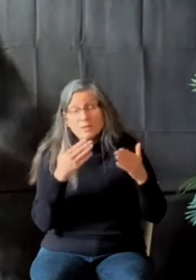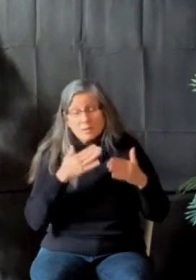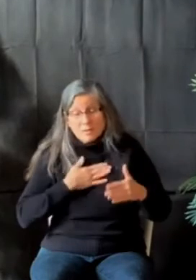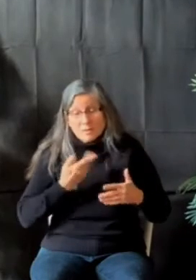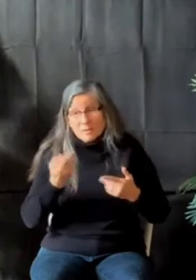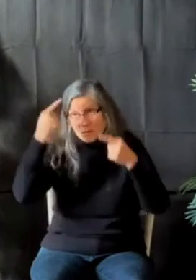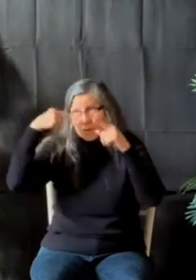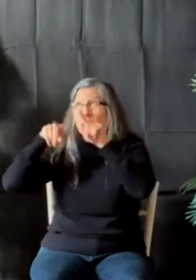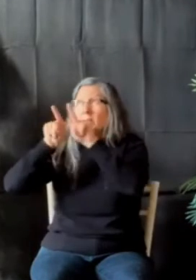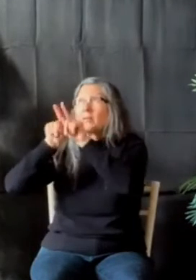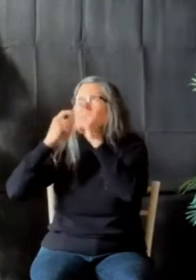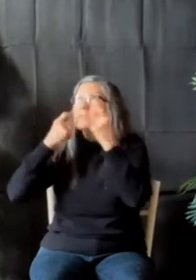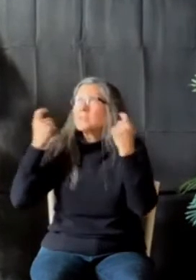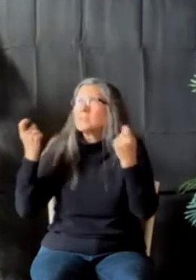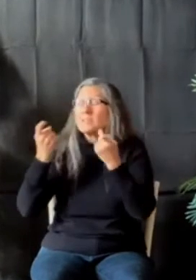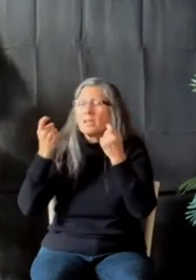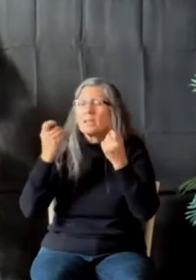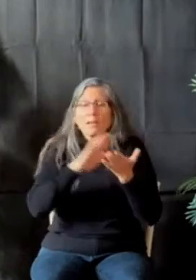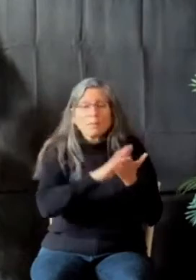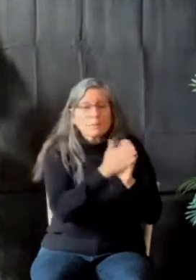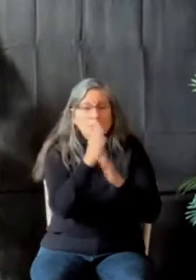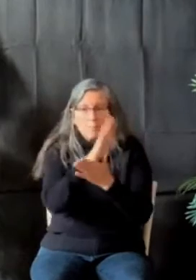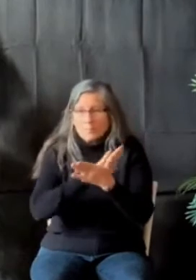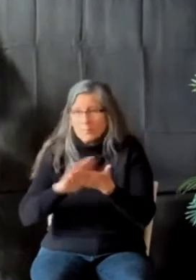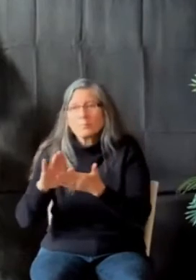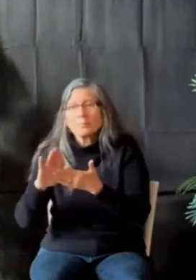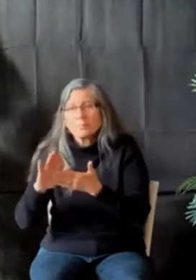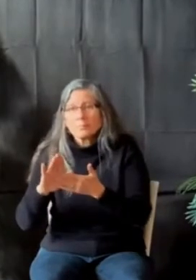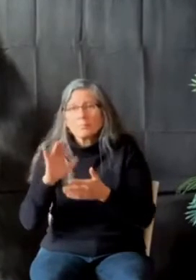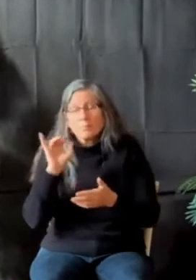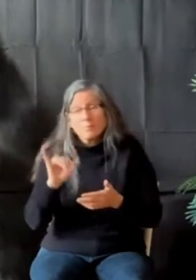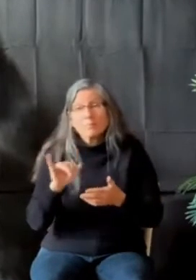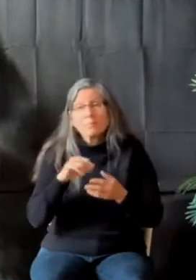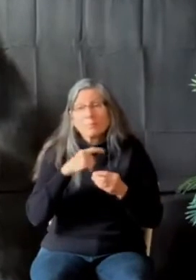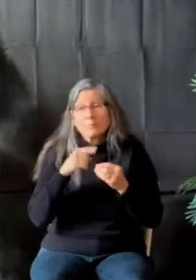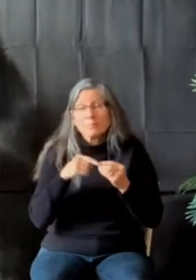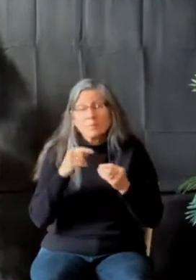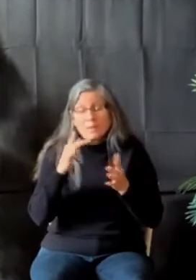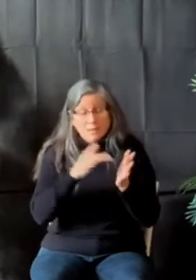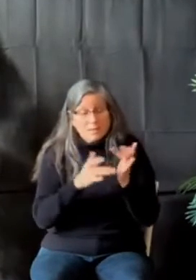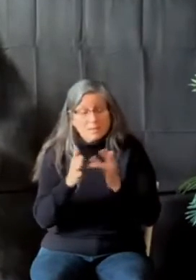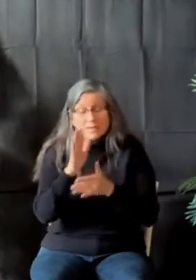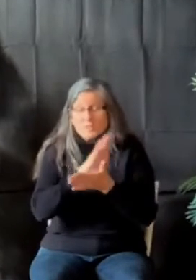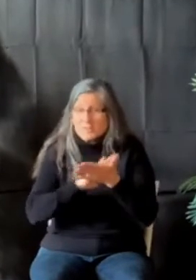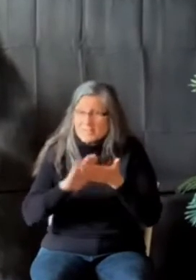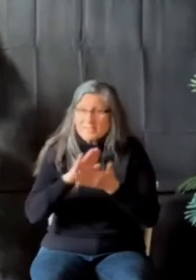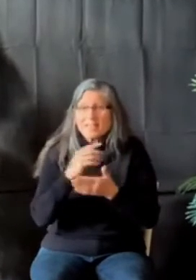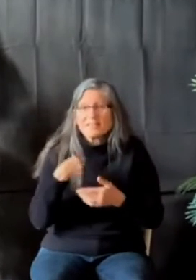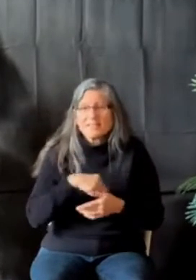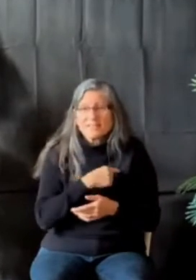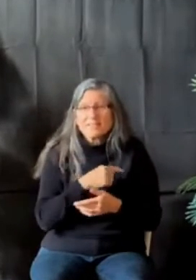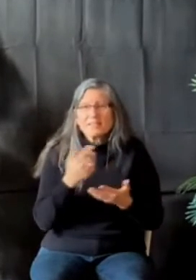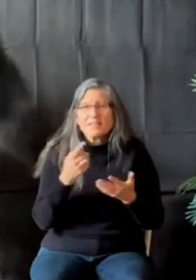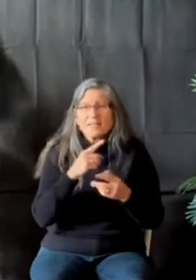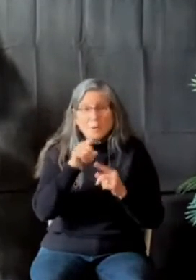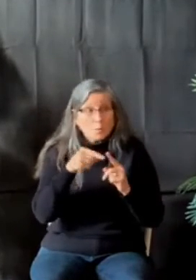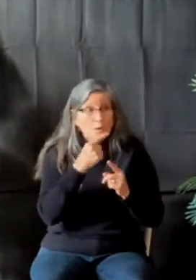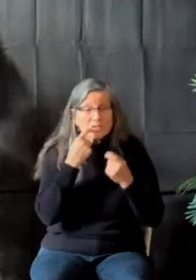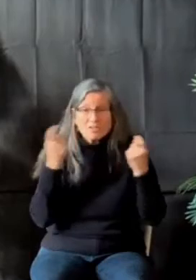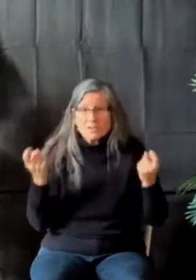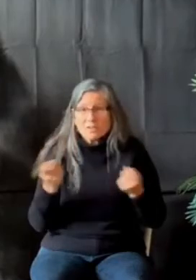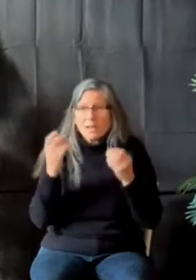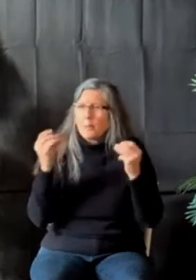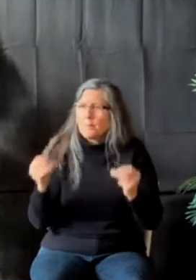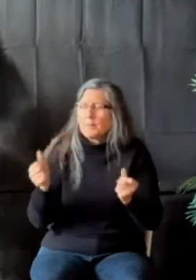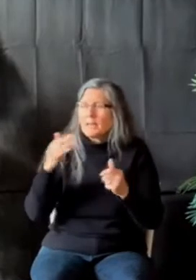confess your sin and be cleansed. That's what this is reference to. He cleanses us. Keep short accounts. When you sin,